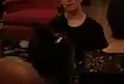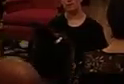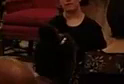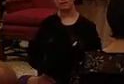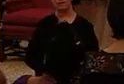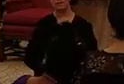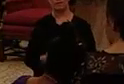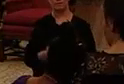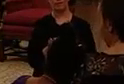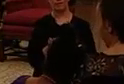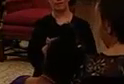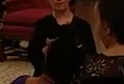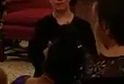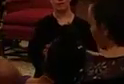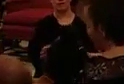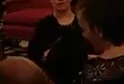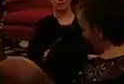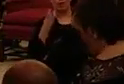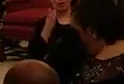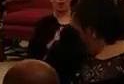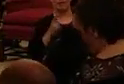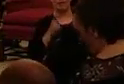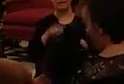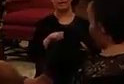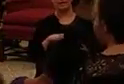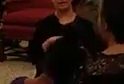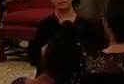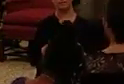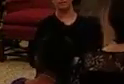We've been through the tough times.